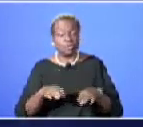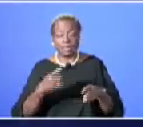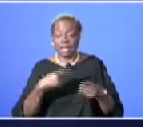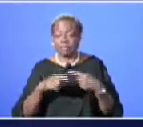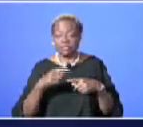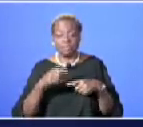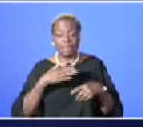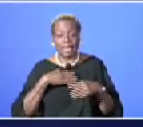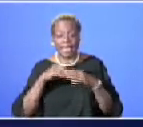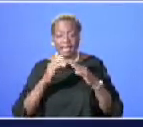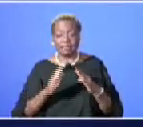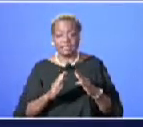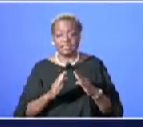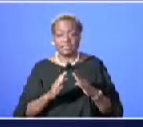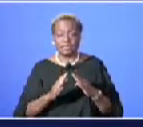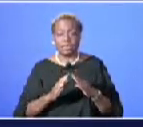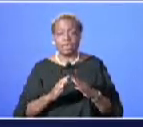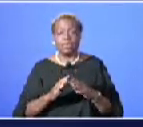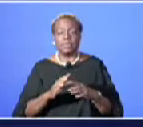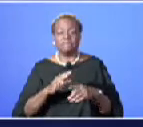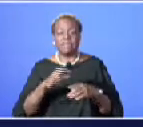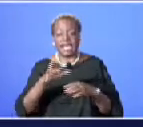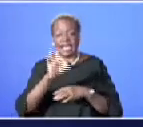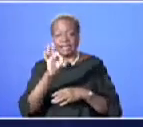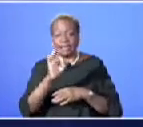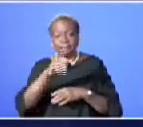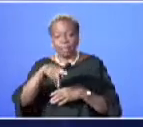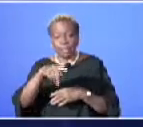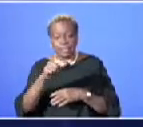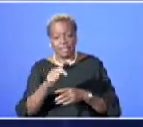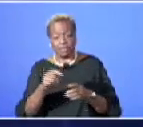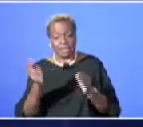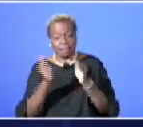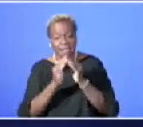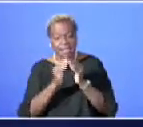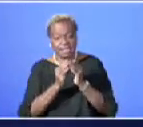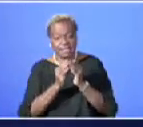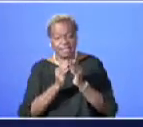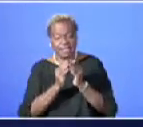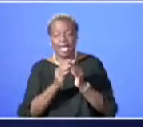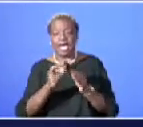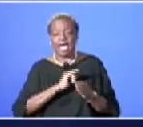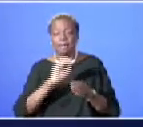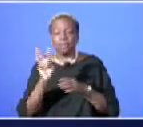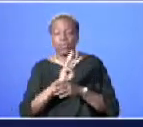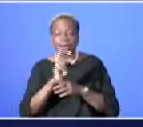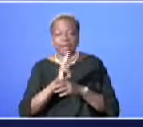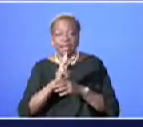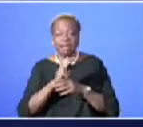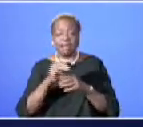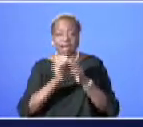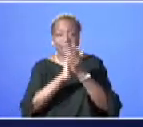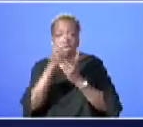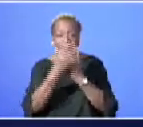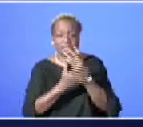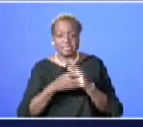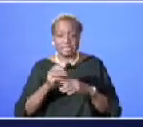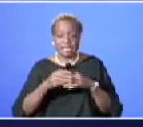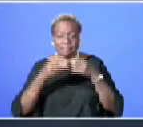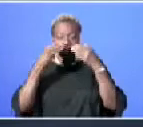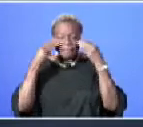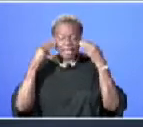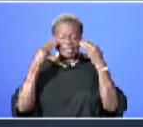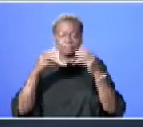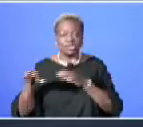major supermarket. They have the exact change. I'm wearing gloves and my mask, and I just do the